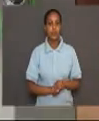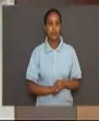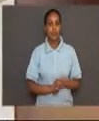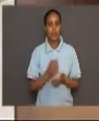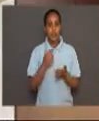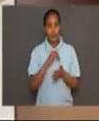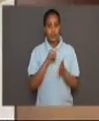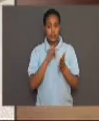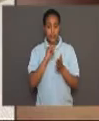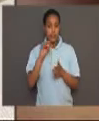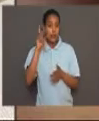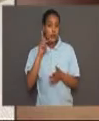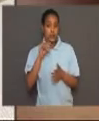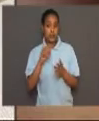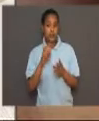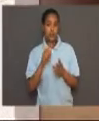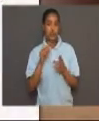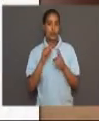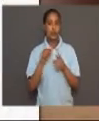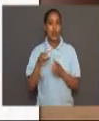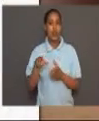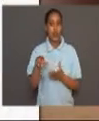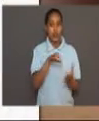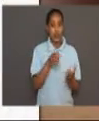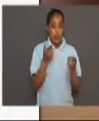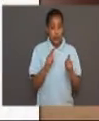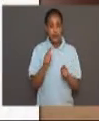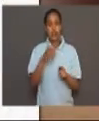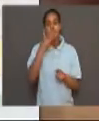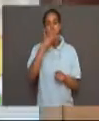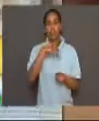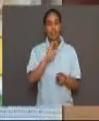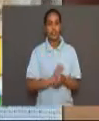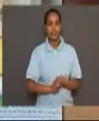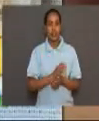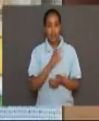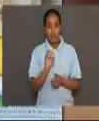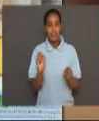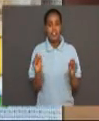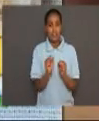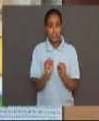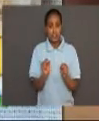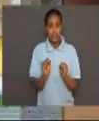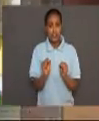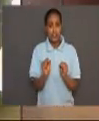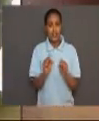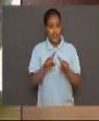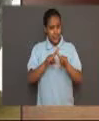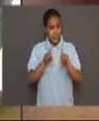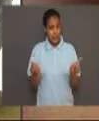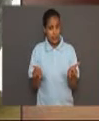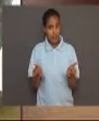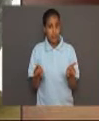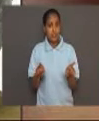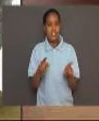It is a polymer that turns to a liquid when heated and freezes to an